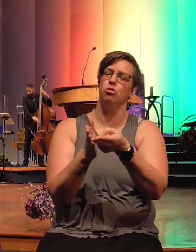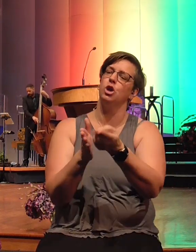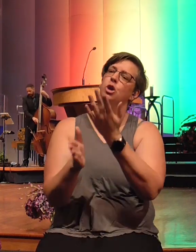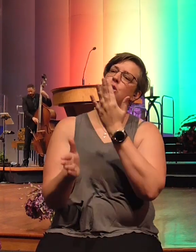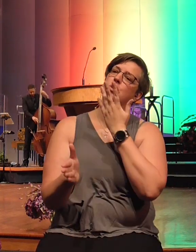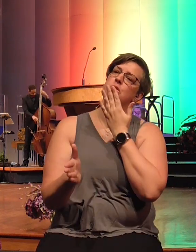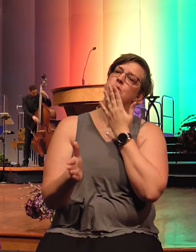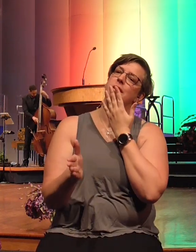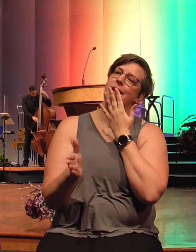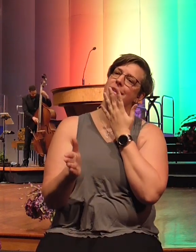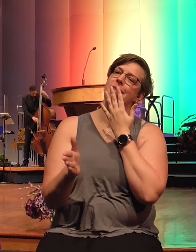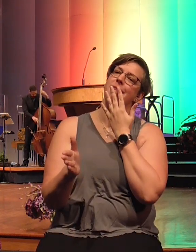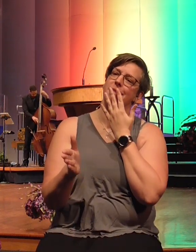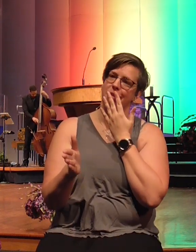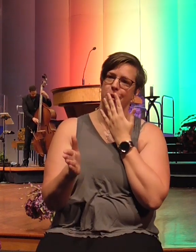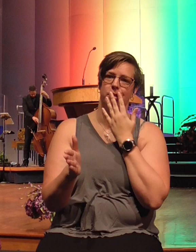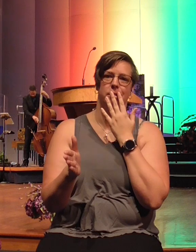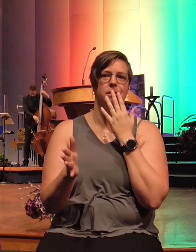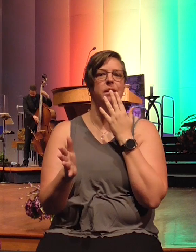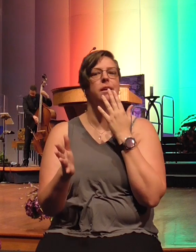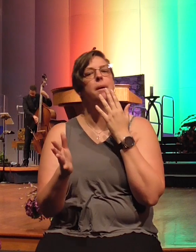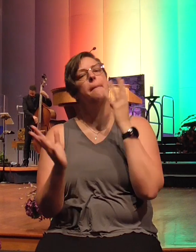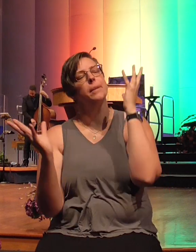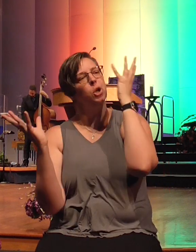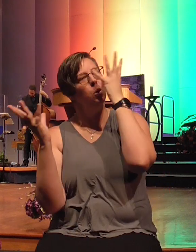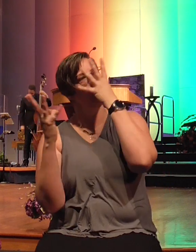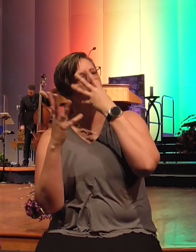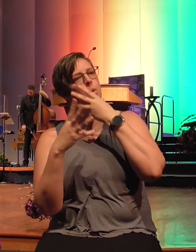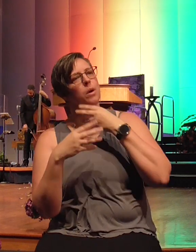The true colors are